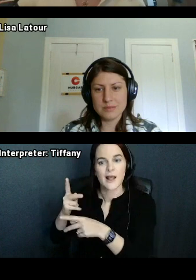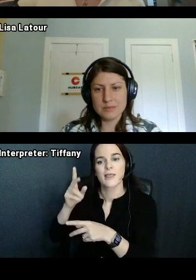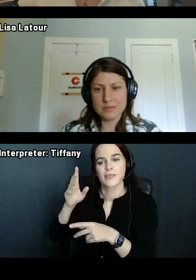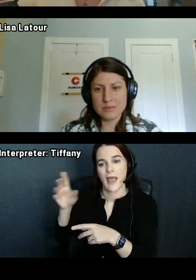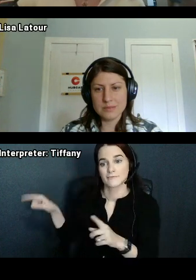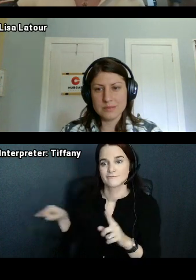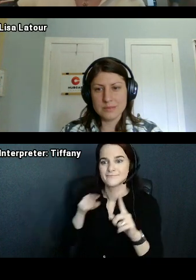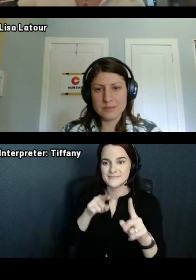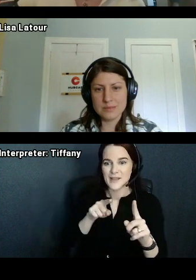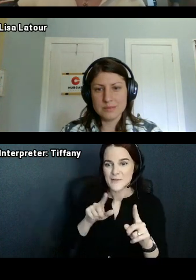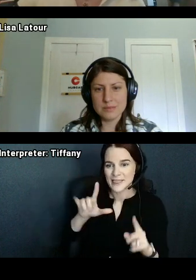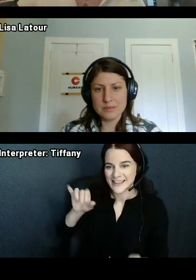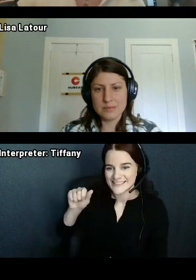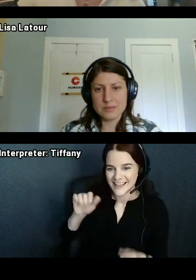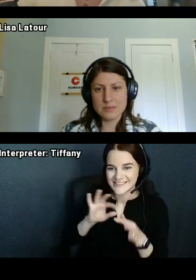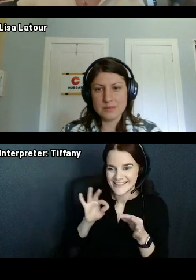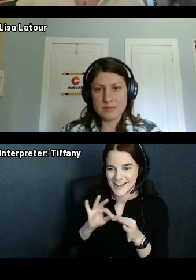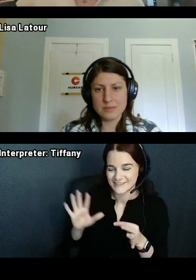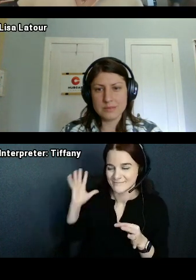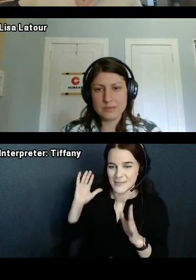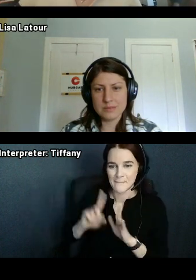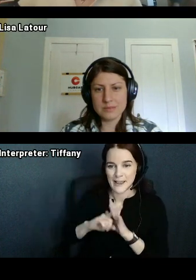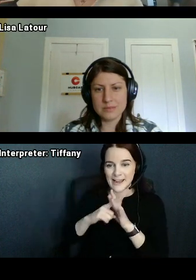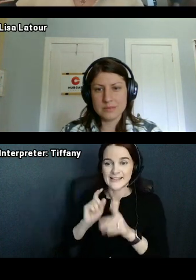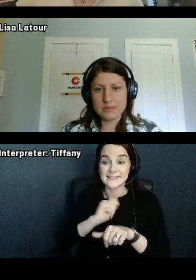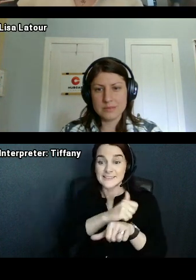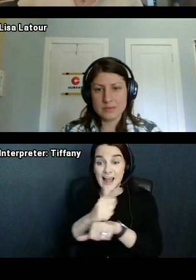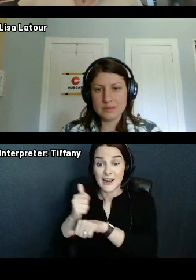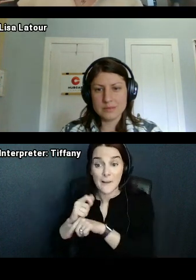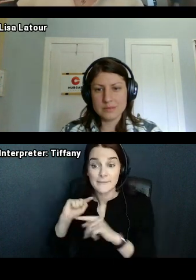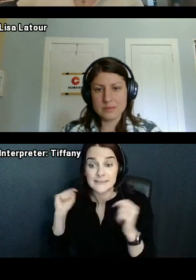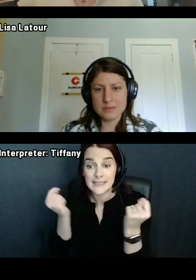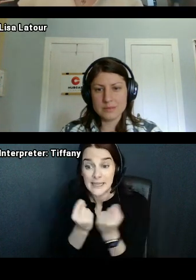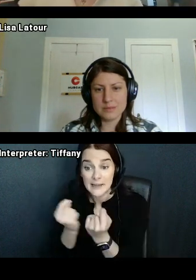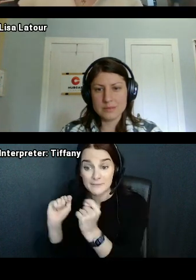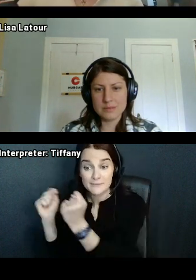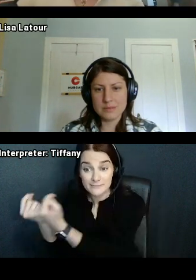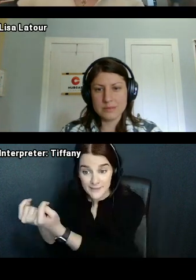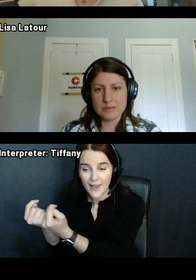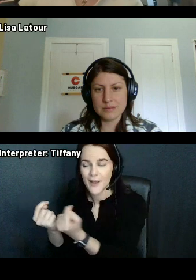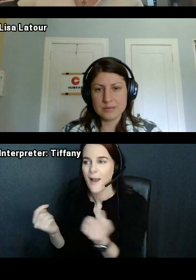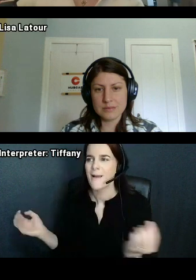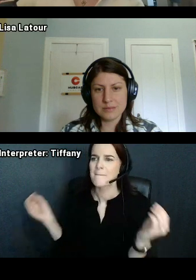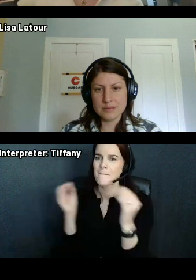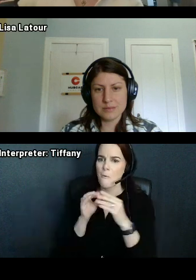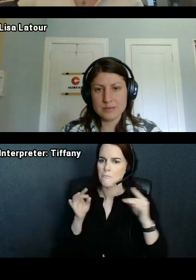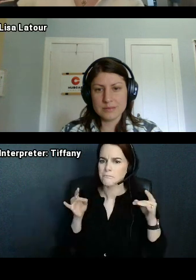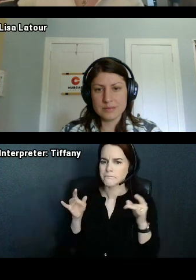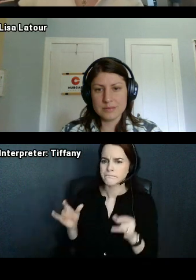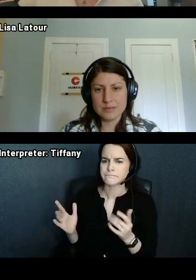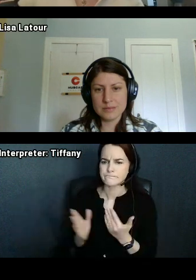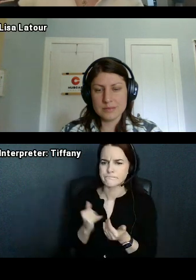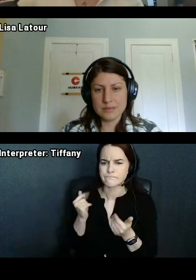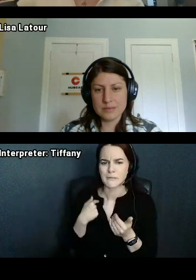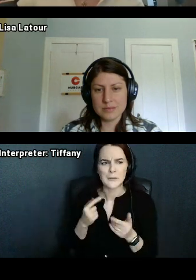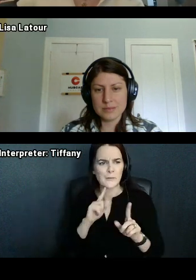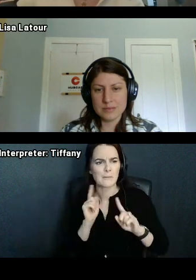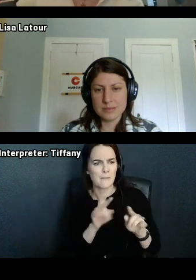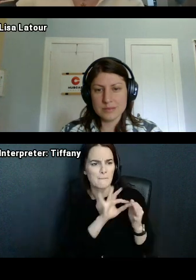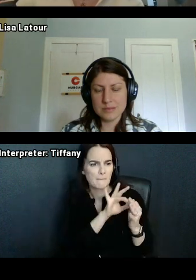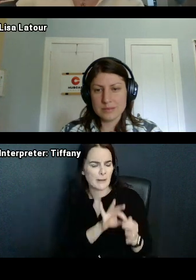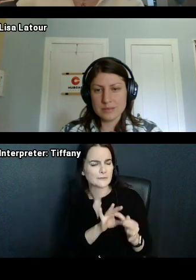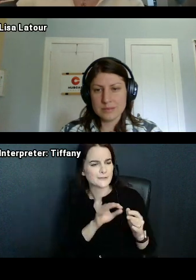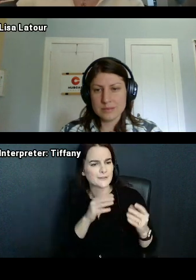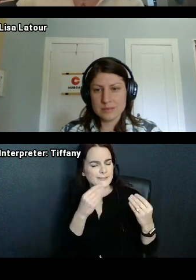at the beginning about setting up teams. Is it gets a whole lot easier to report on the sales reps or the customer service